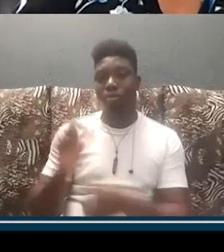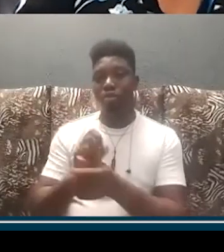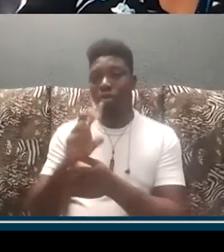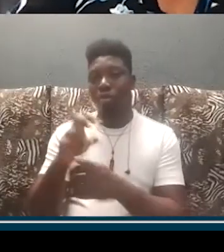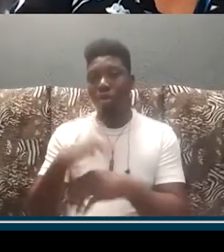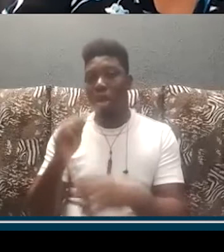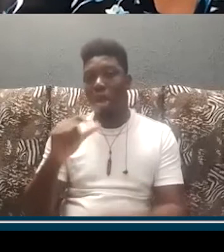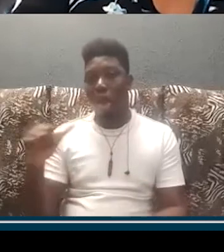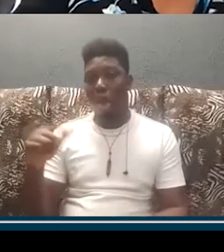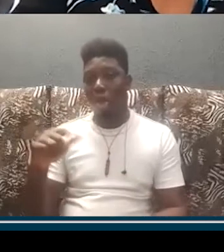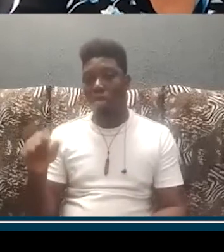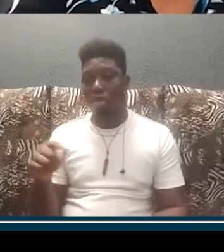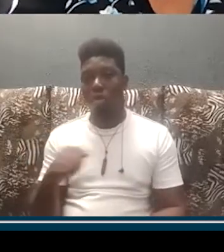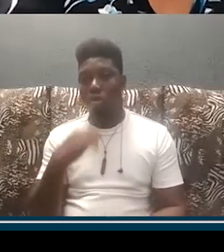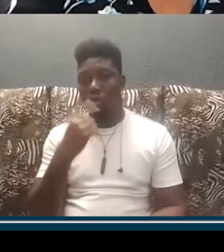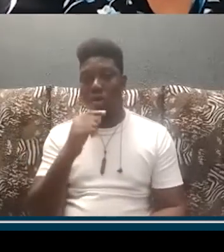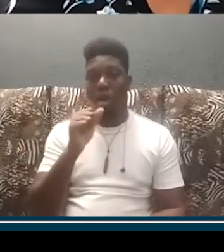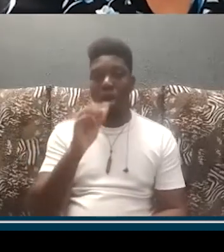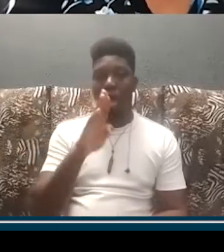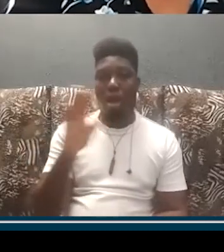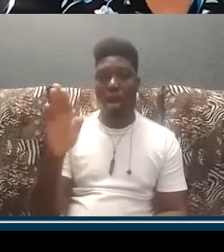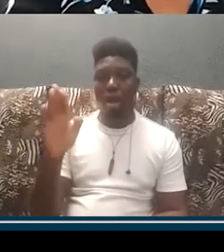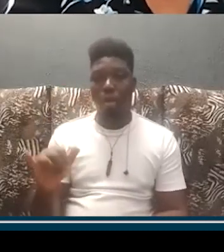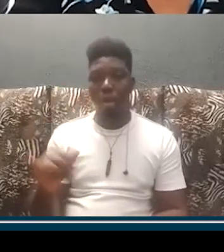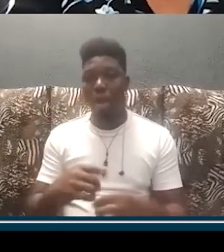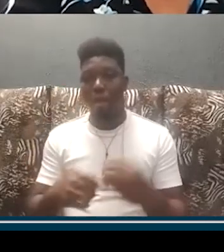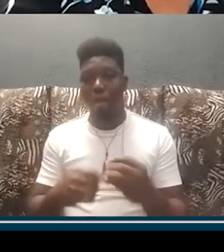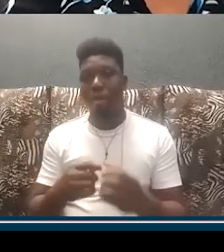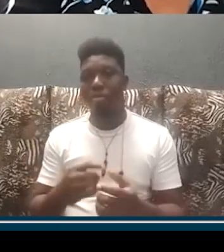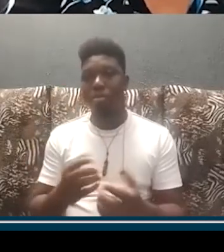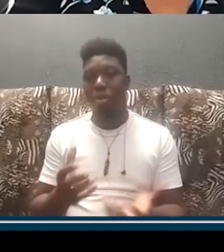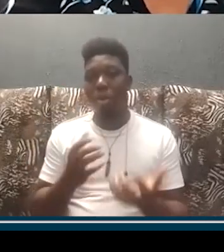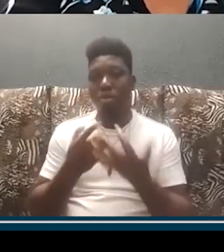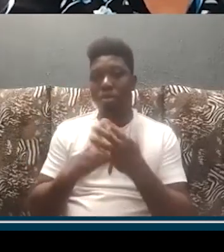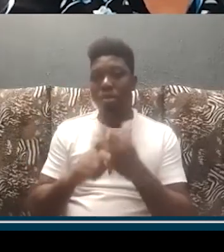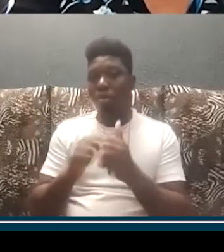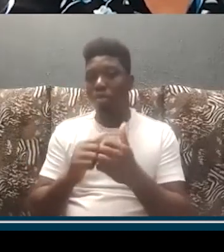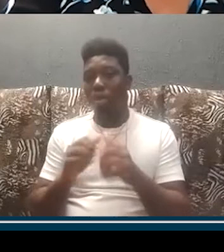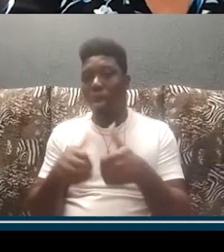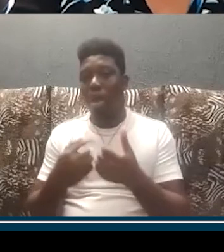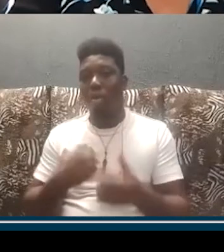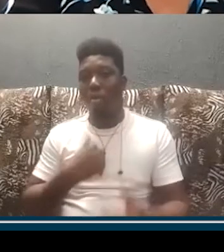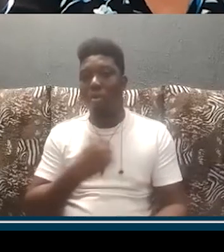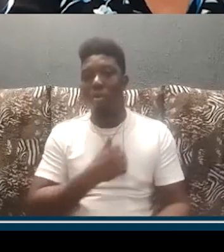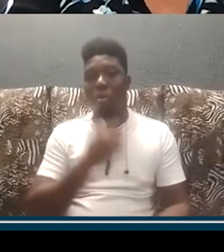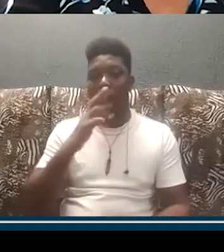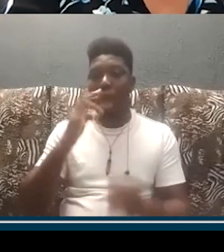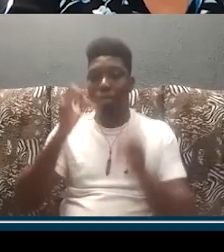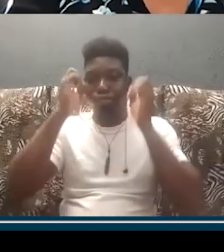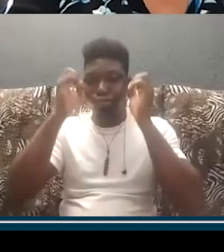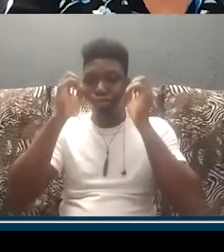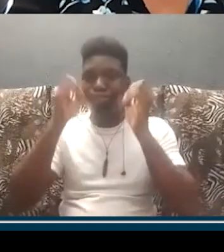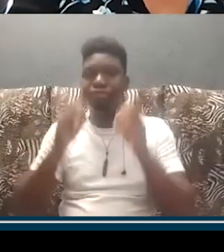I thinking about if I want to start with how we are educating children about